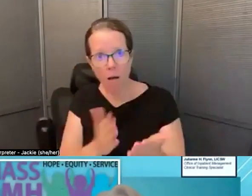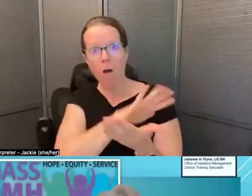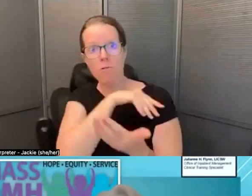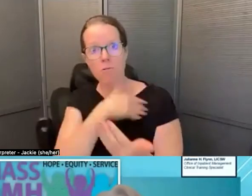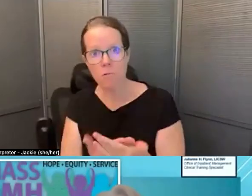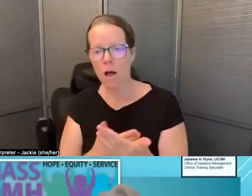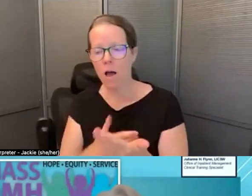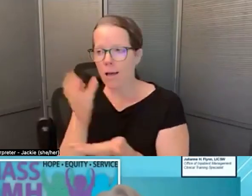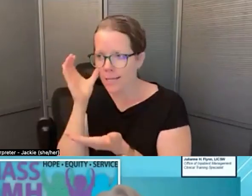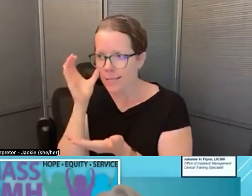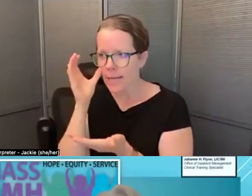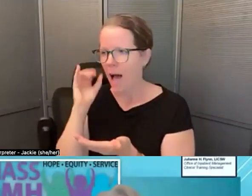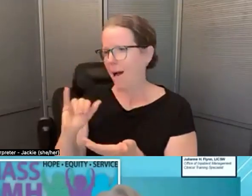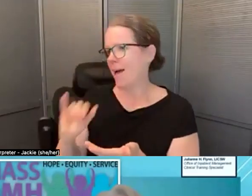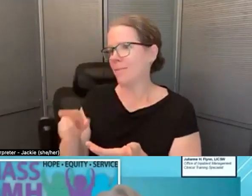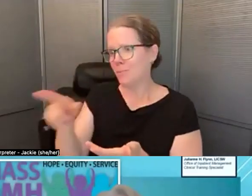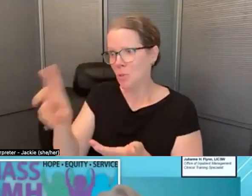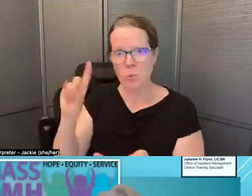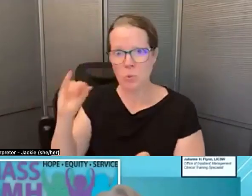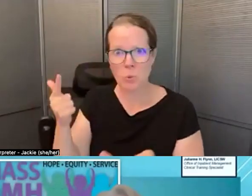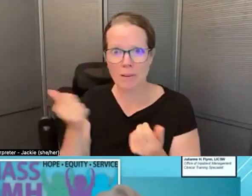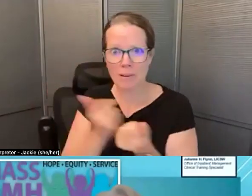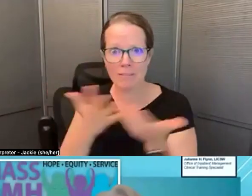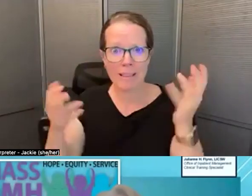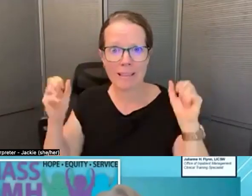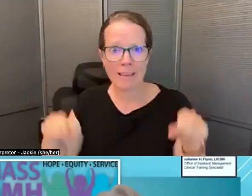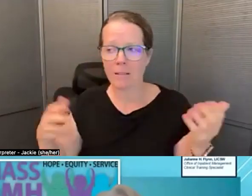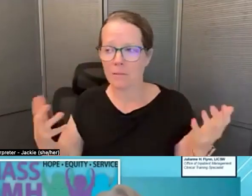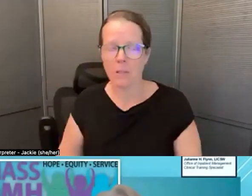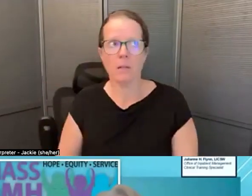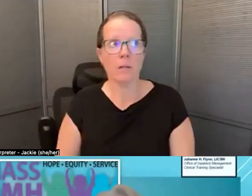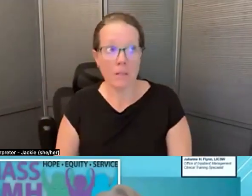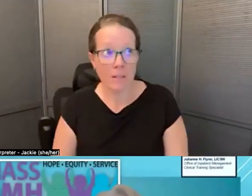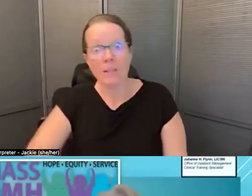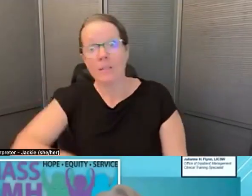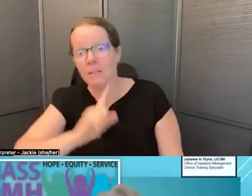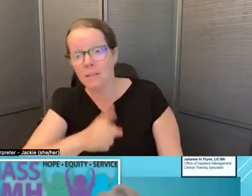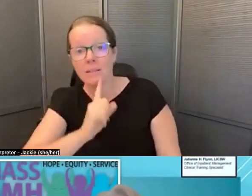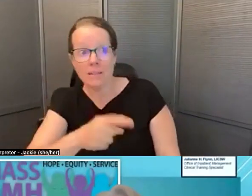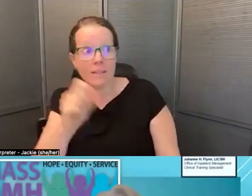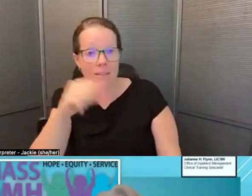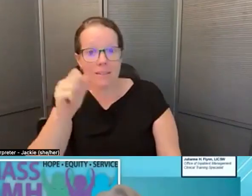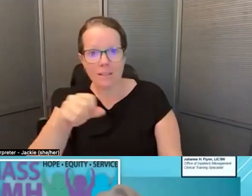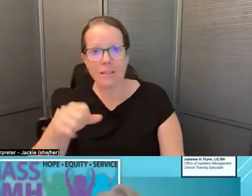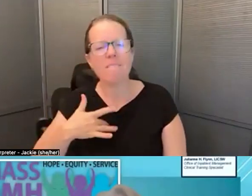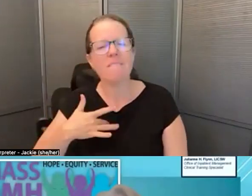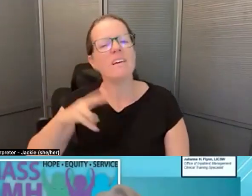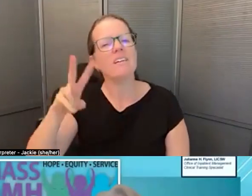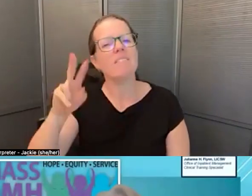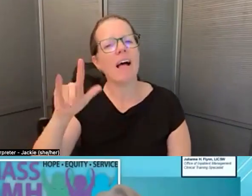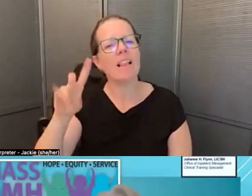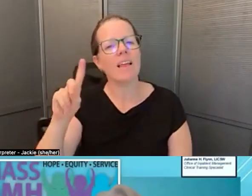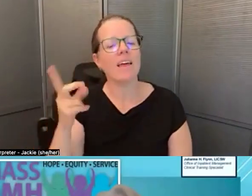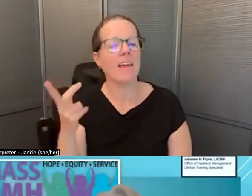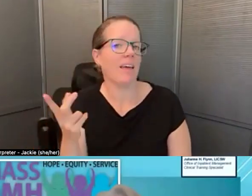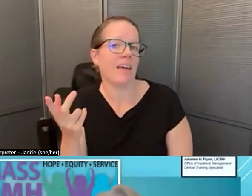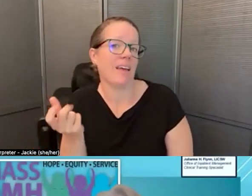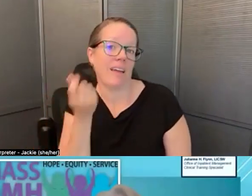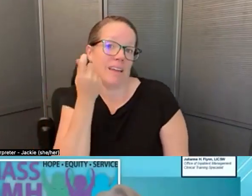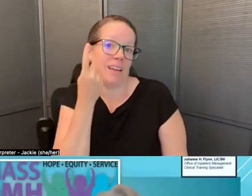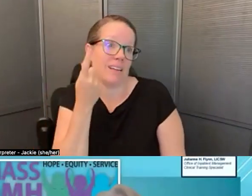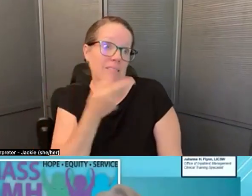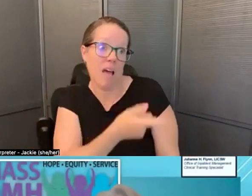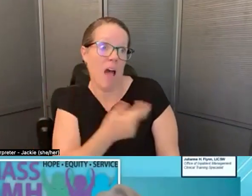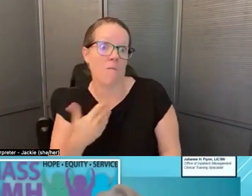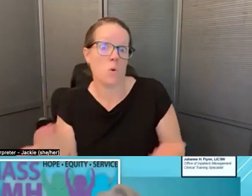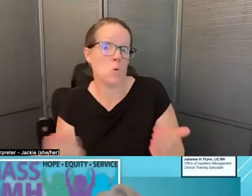and made us feel like, yes, we were doing what we were supposed to do. And there weren't really many other suggestions that they could come up